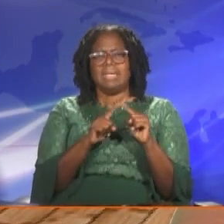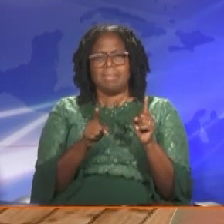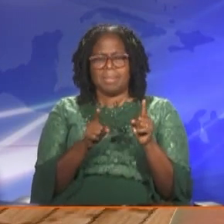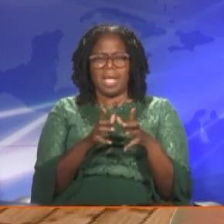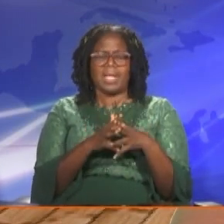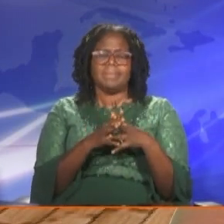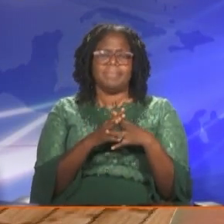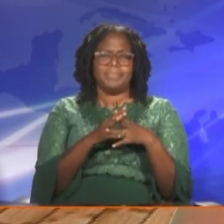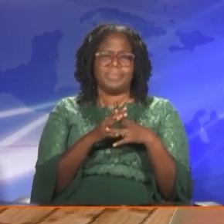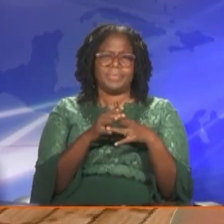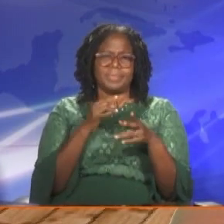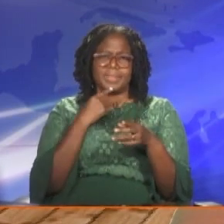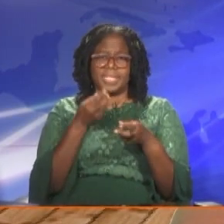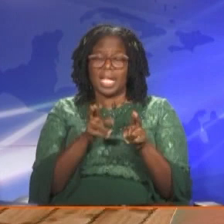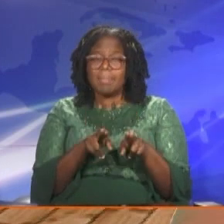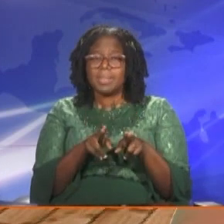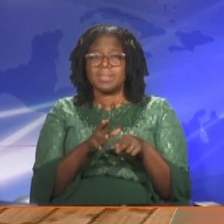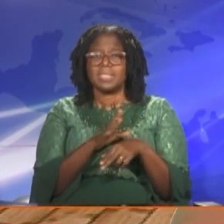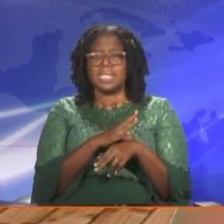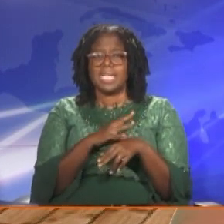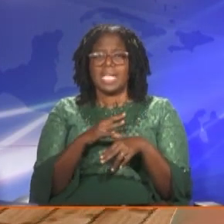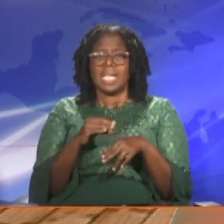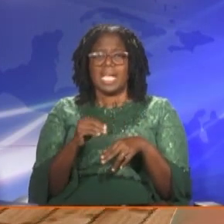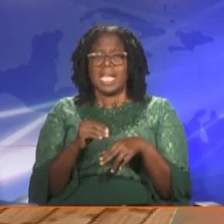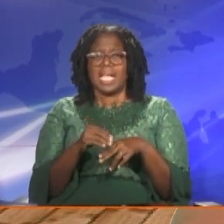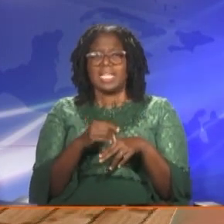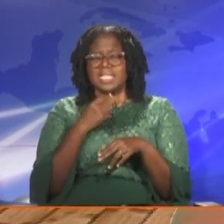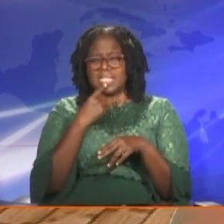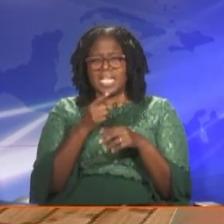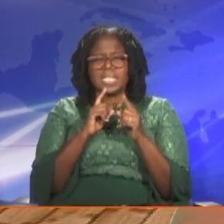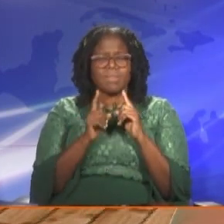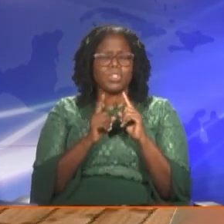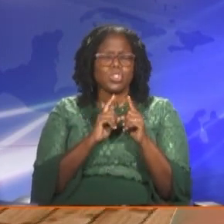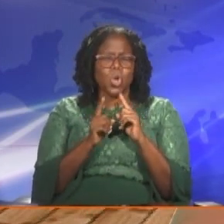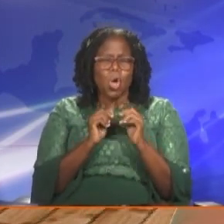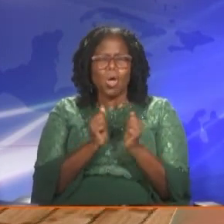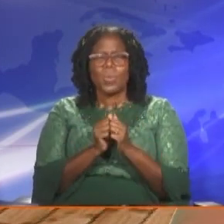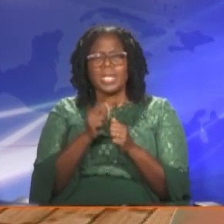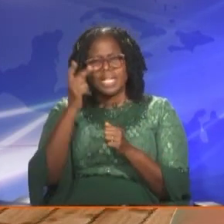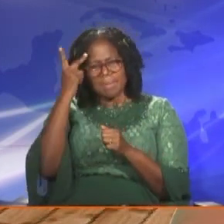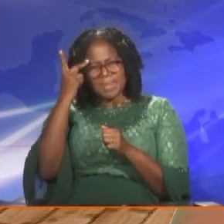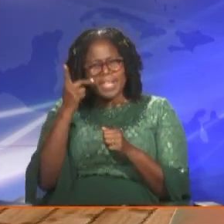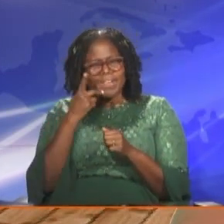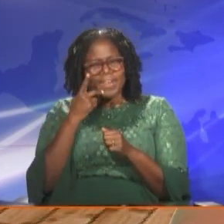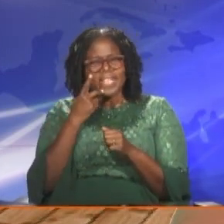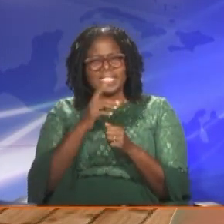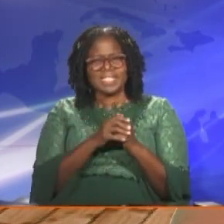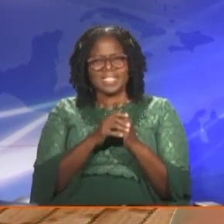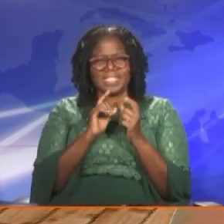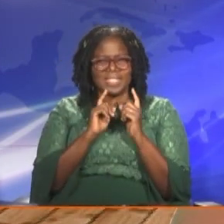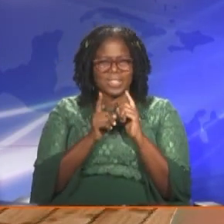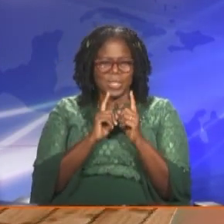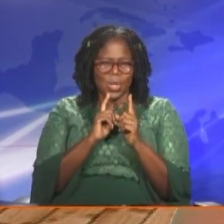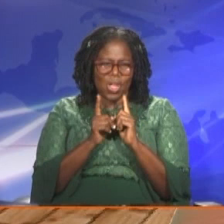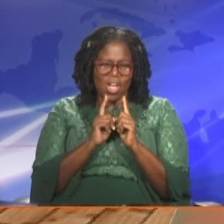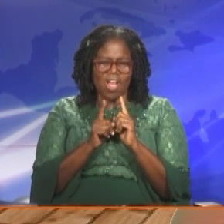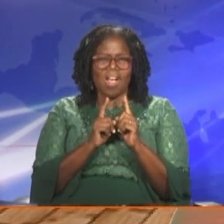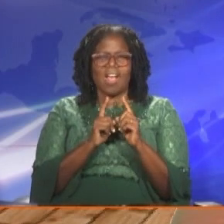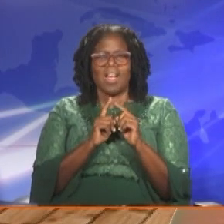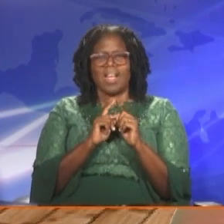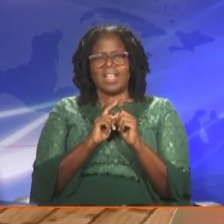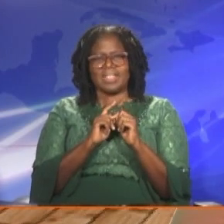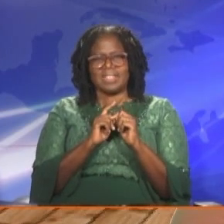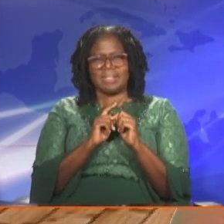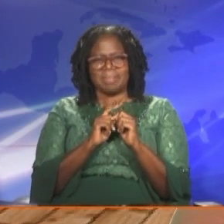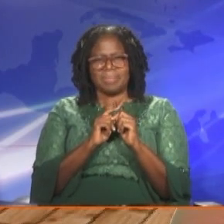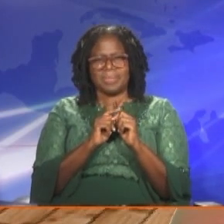houses, you know, and that is by talking to the parents, talking to the guardian, where those children are. And those are